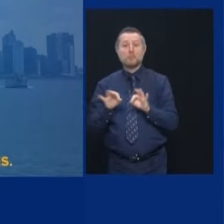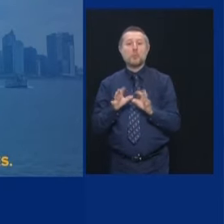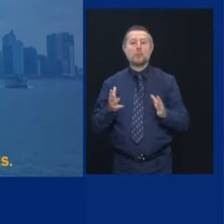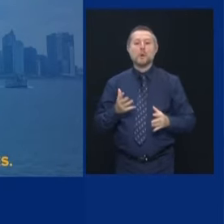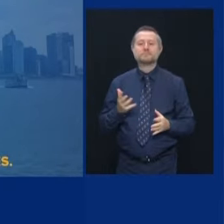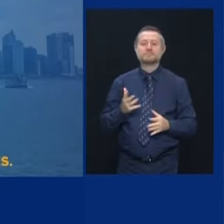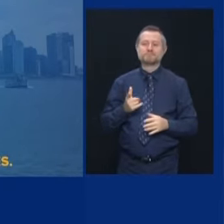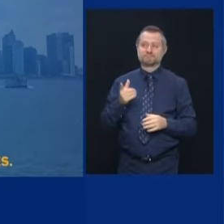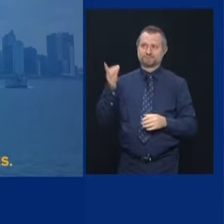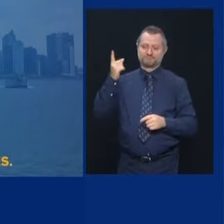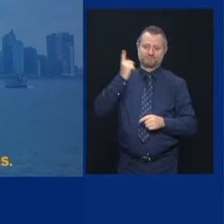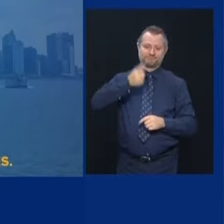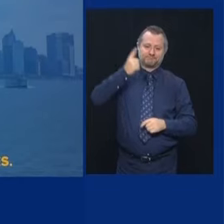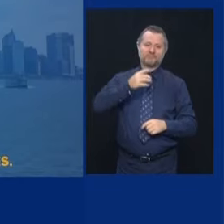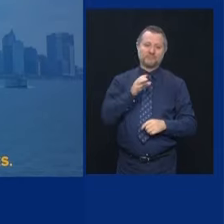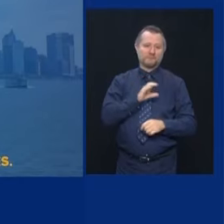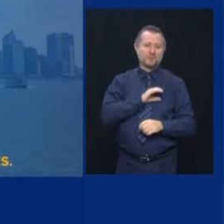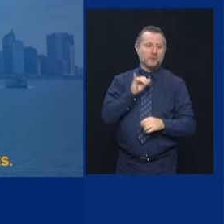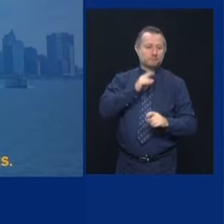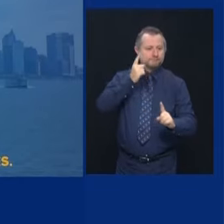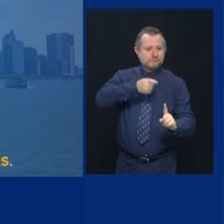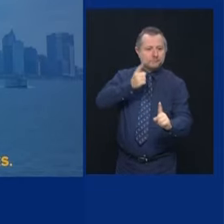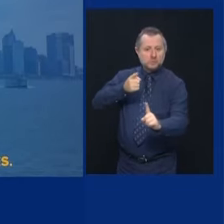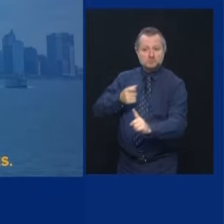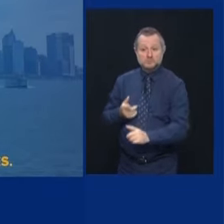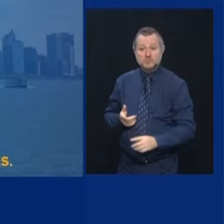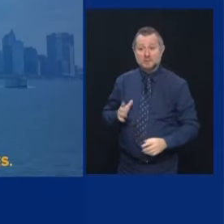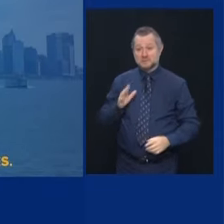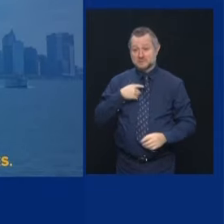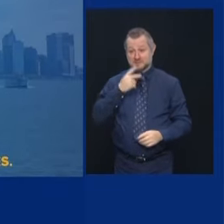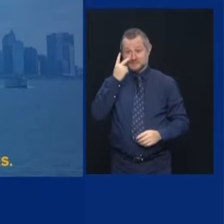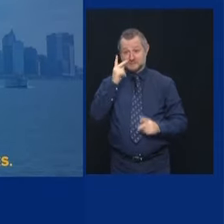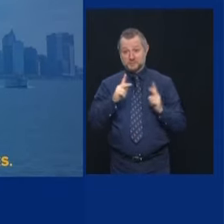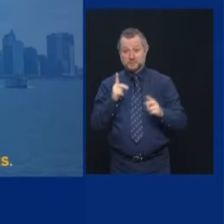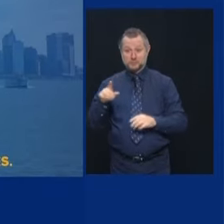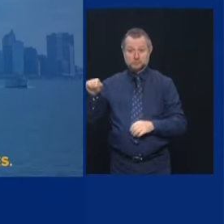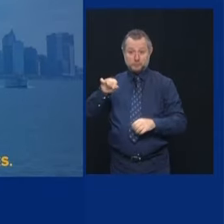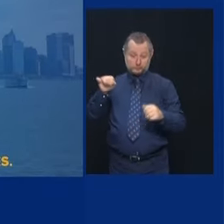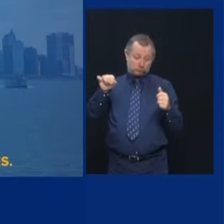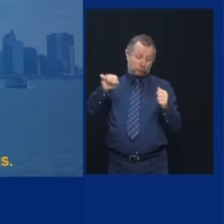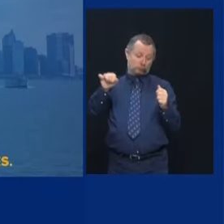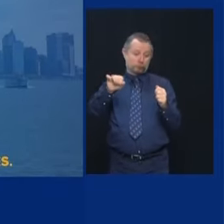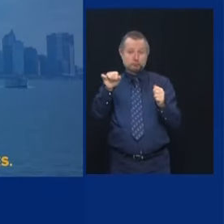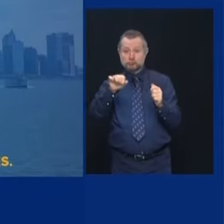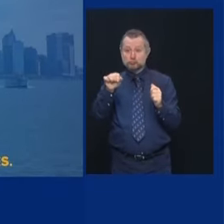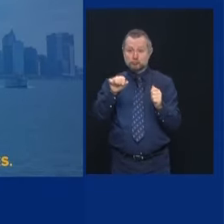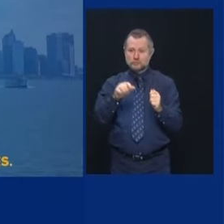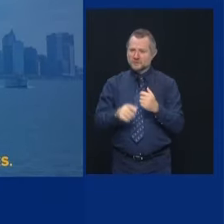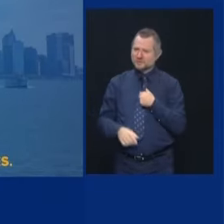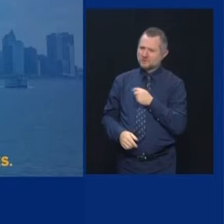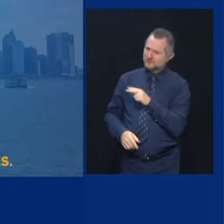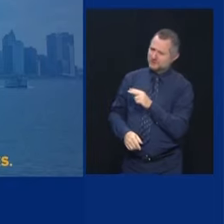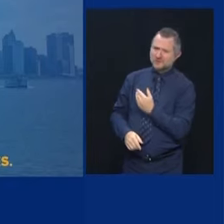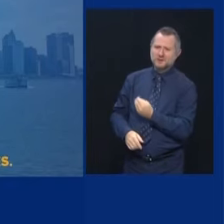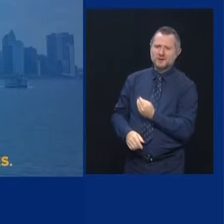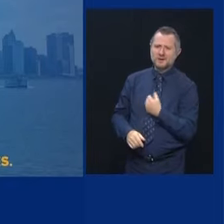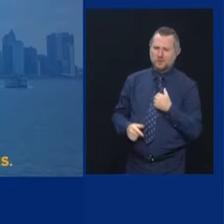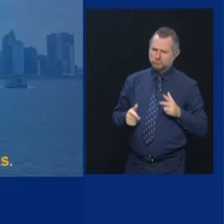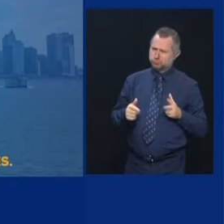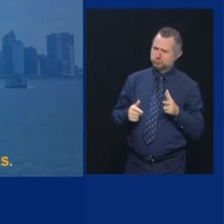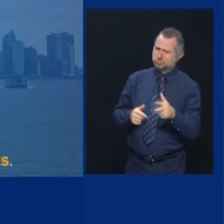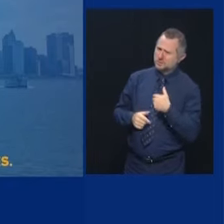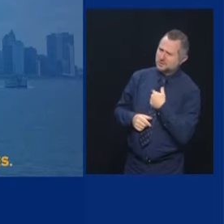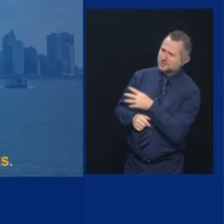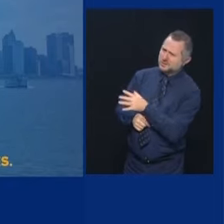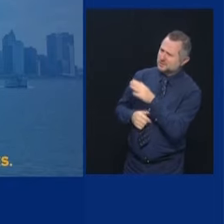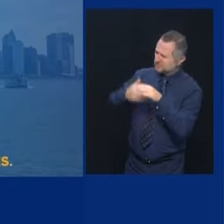I say to people when I see them texting and driving, I say to them, I pull up, I roll down my window,